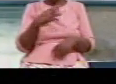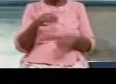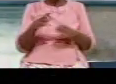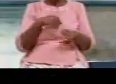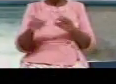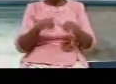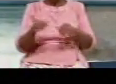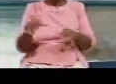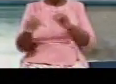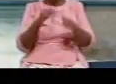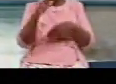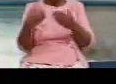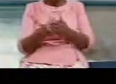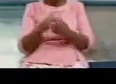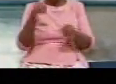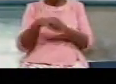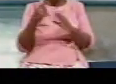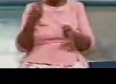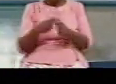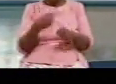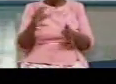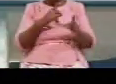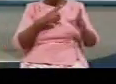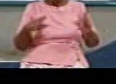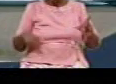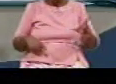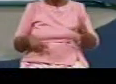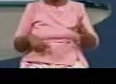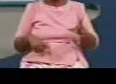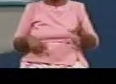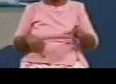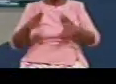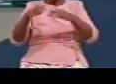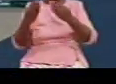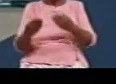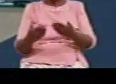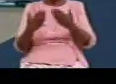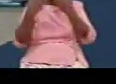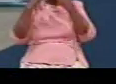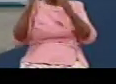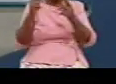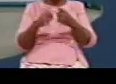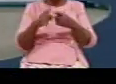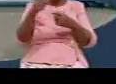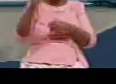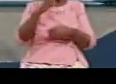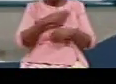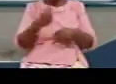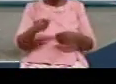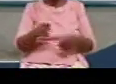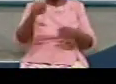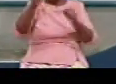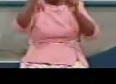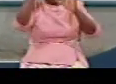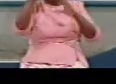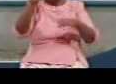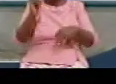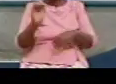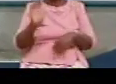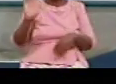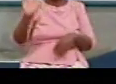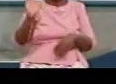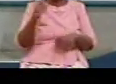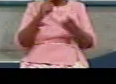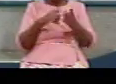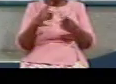the name of the Lord, giving thanks to God and the Father by him. And then it